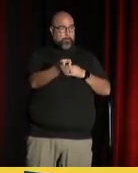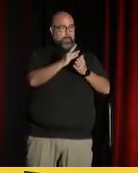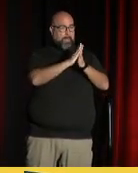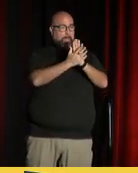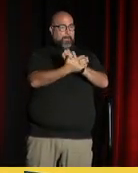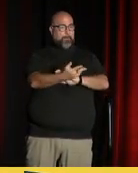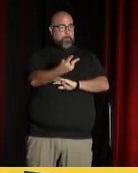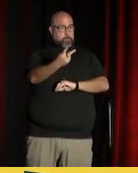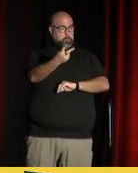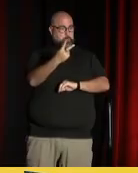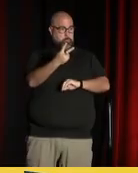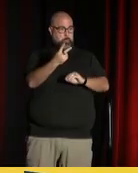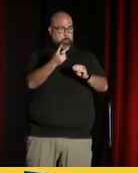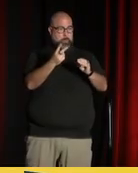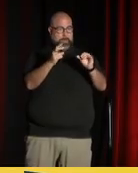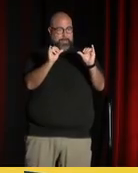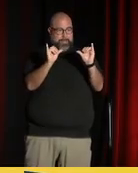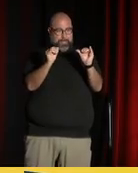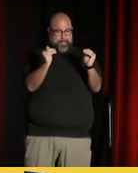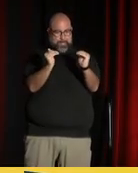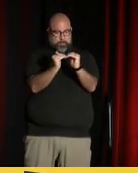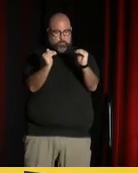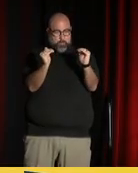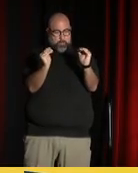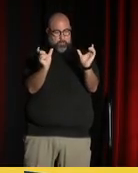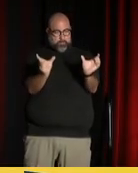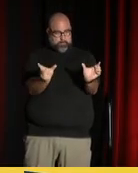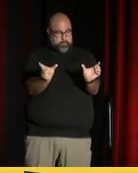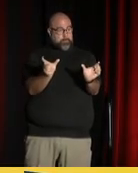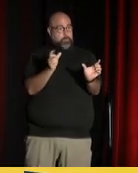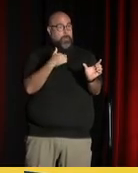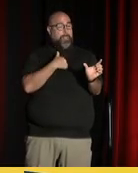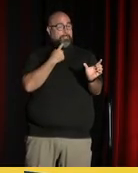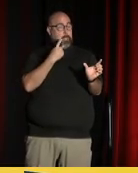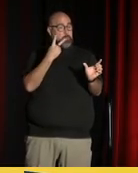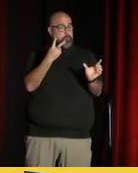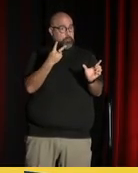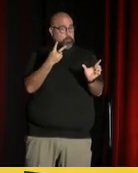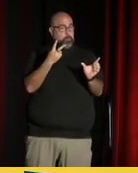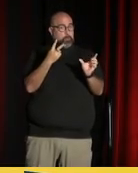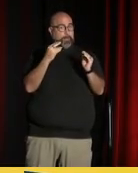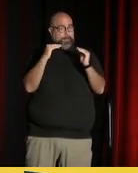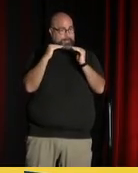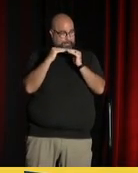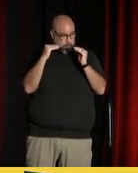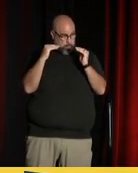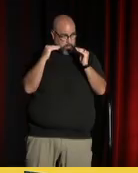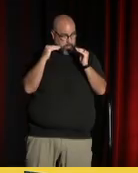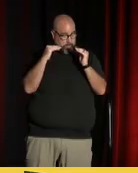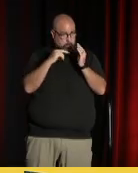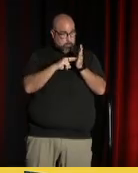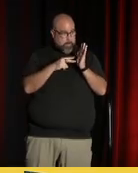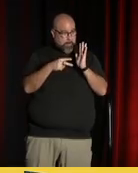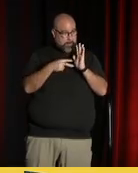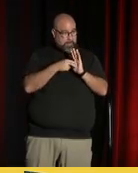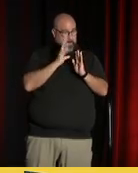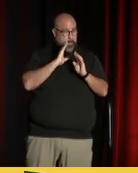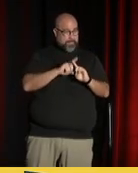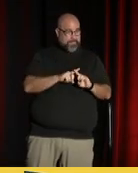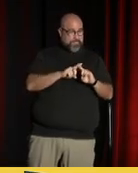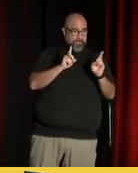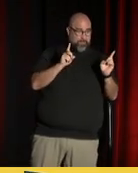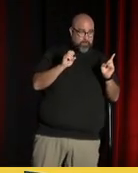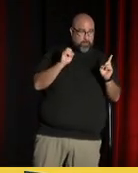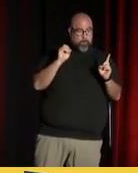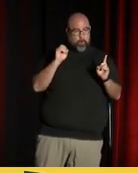2 equal pieces. Now, when I say 2 equal pieces, do I mean they're going to be different or